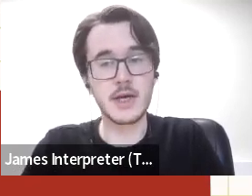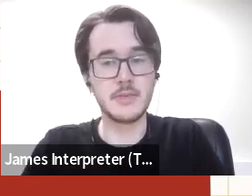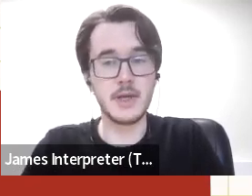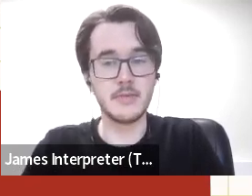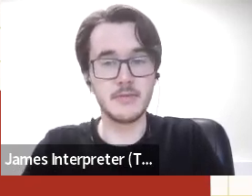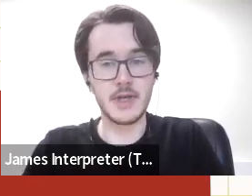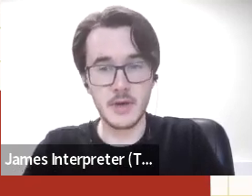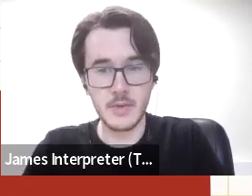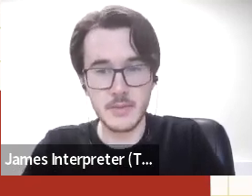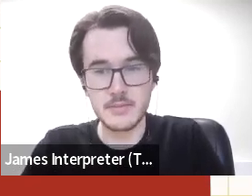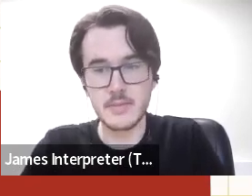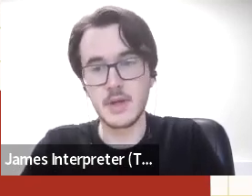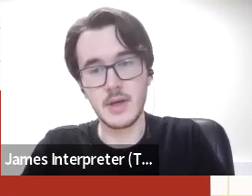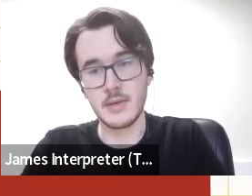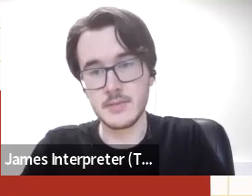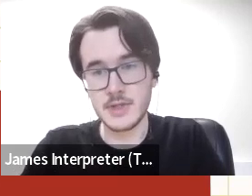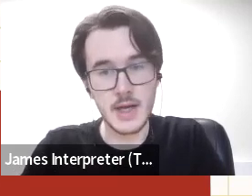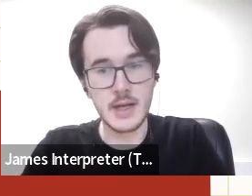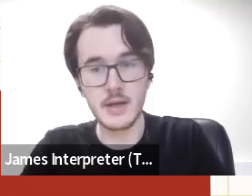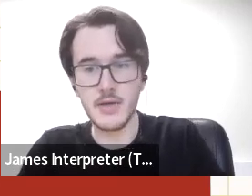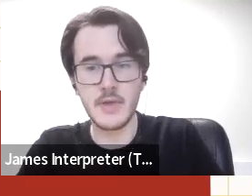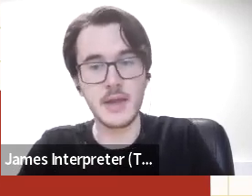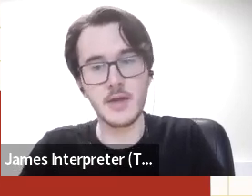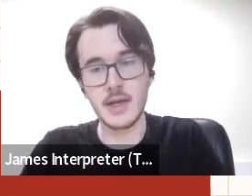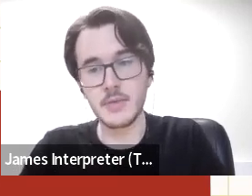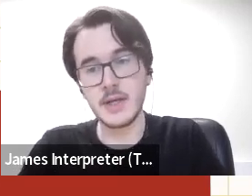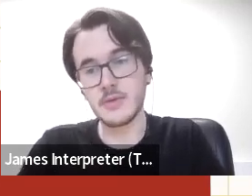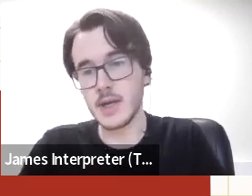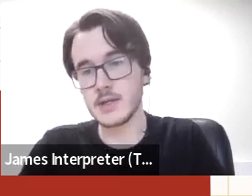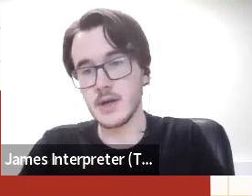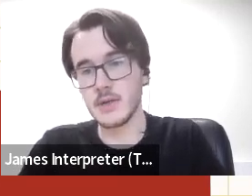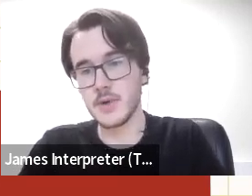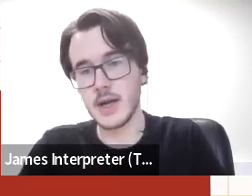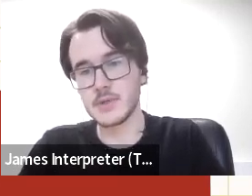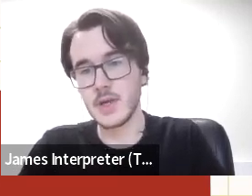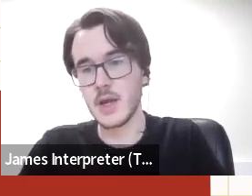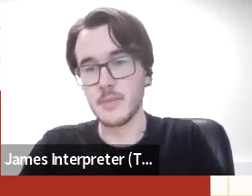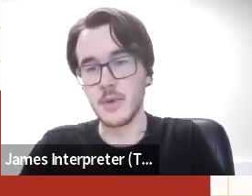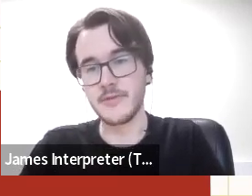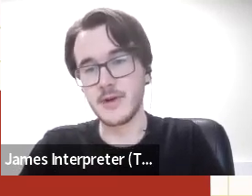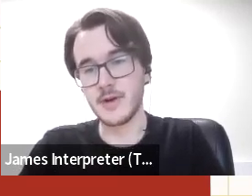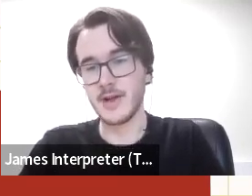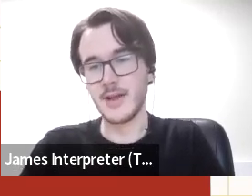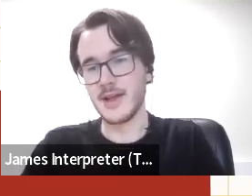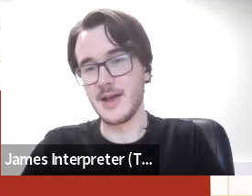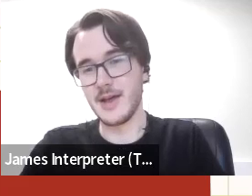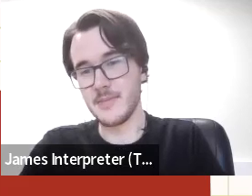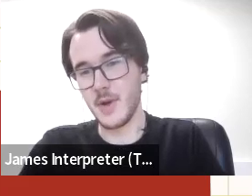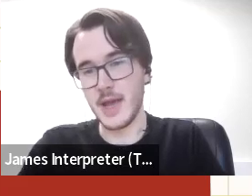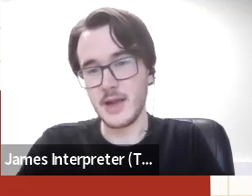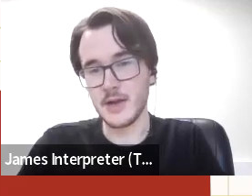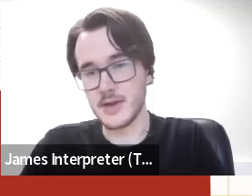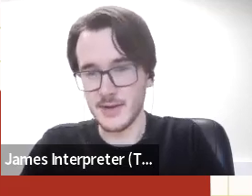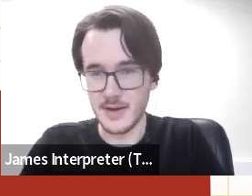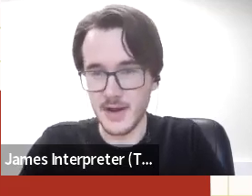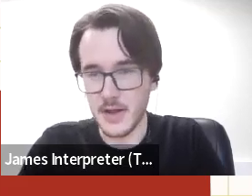please try to be face on with them. Signing, all of that, we could lip read, write it down perhaps. But if you're